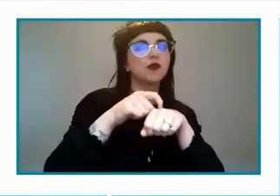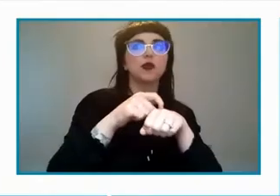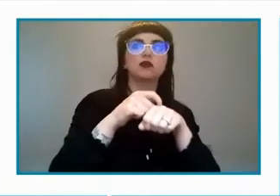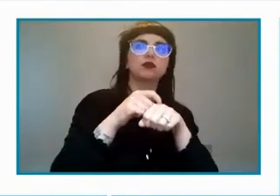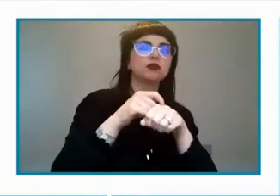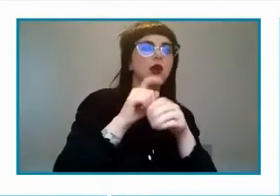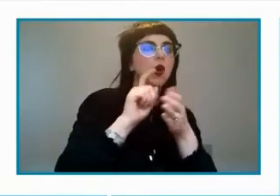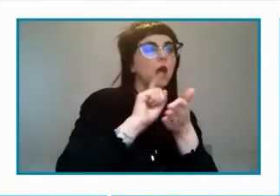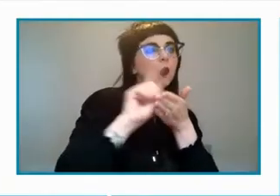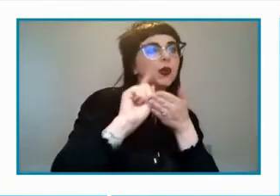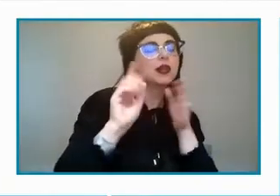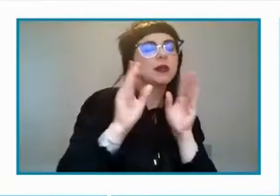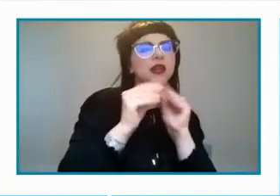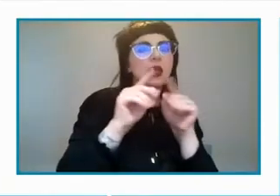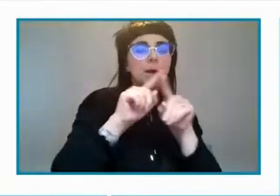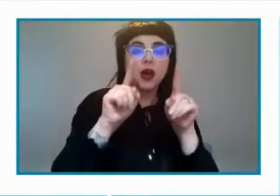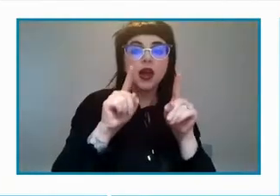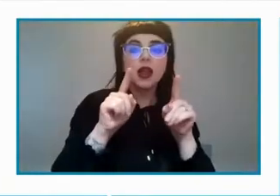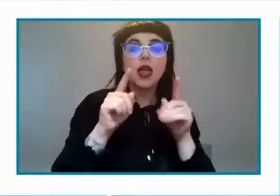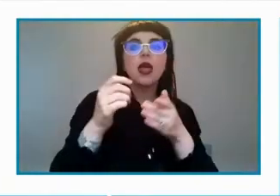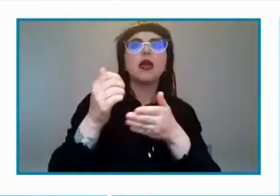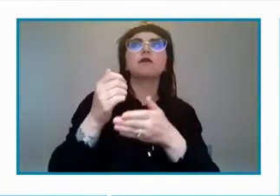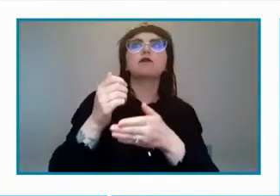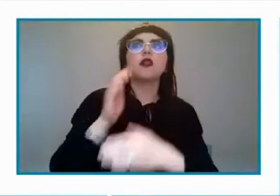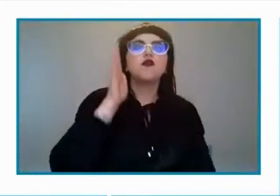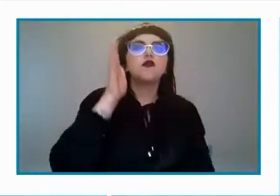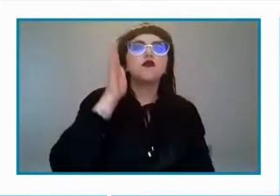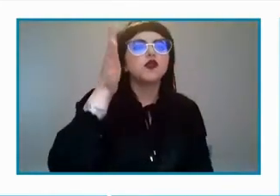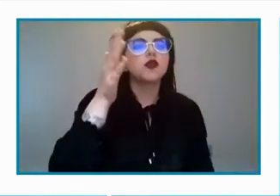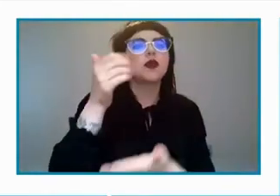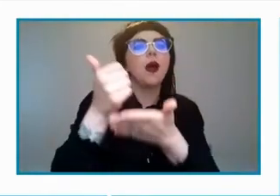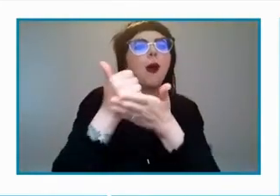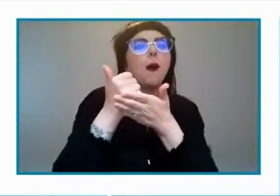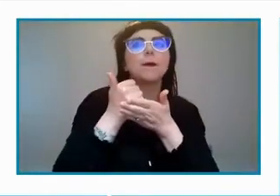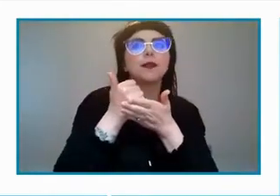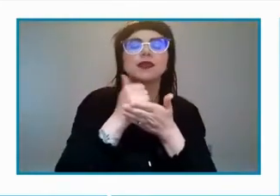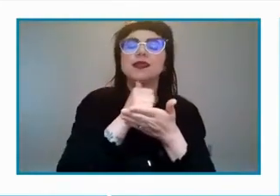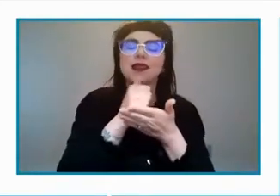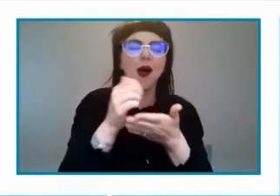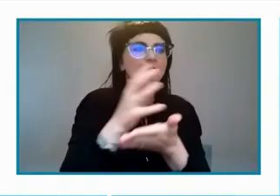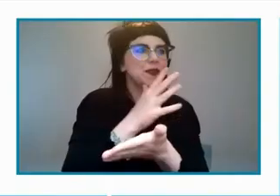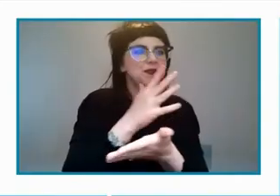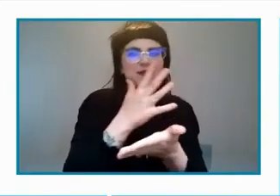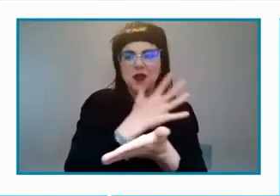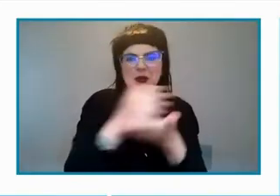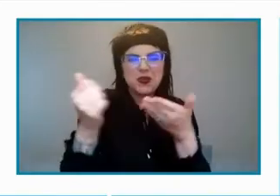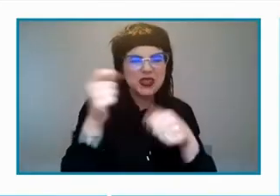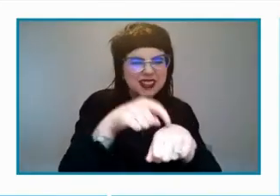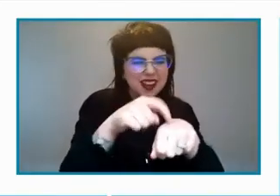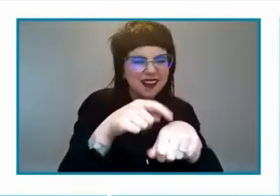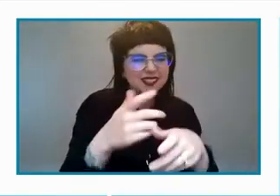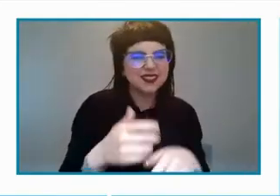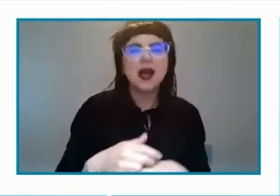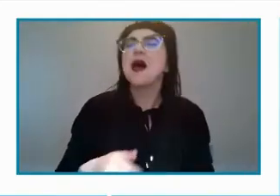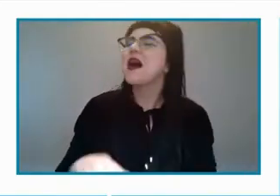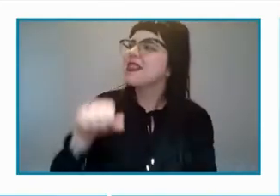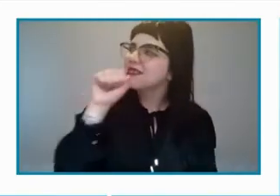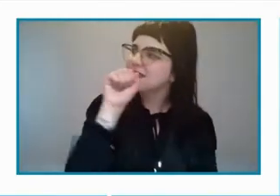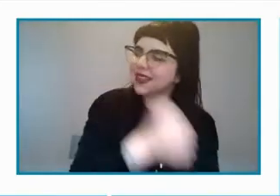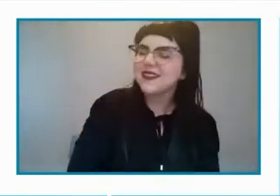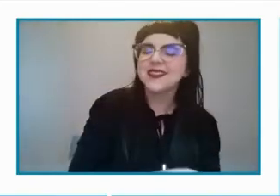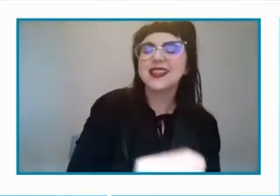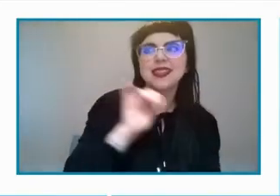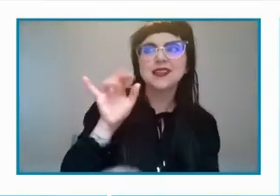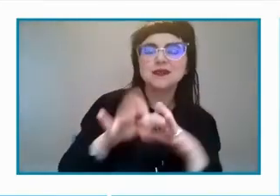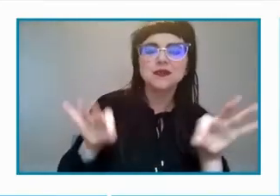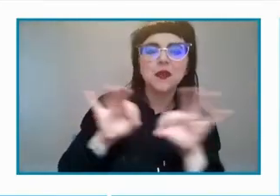It's going to keep us from wasting time. Love that. That is critical. And on the note of